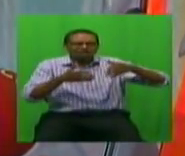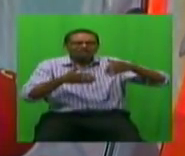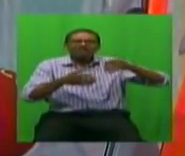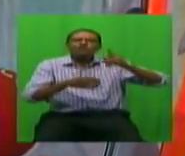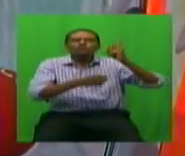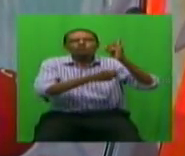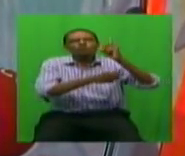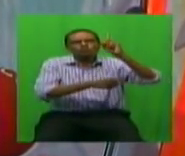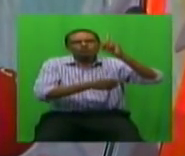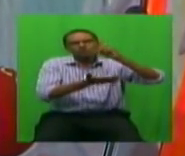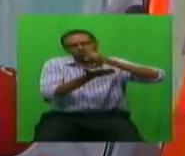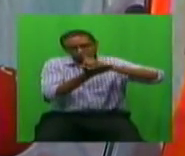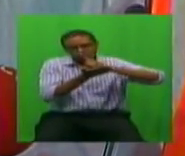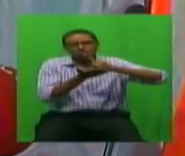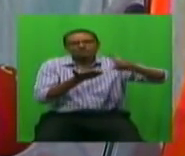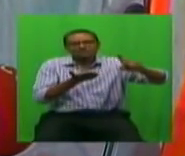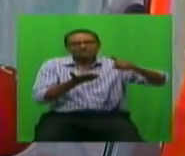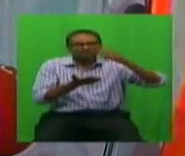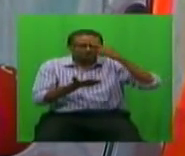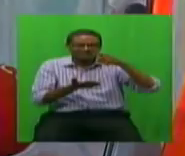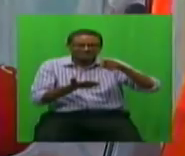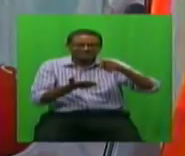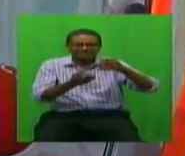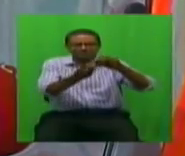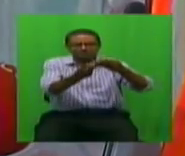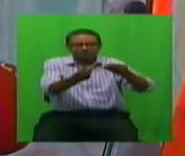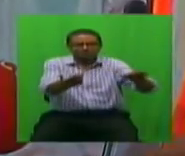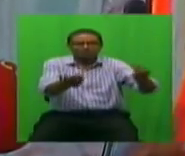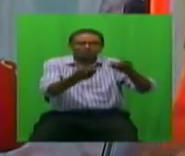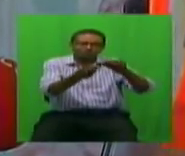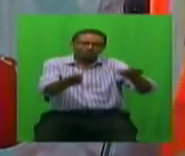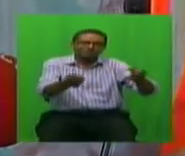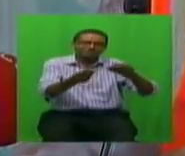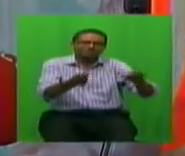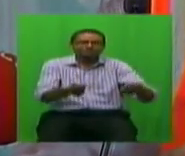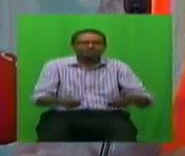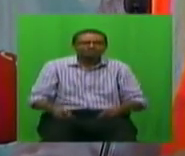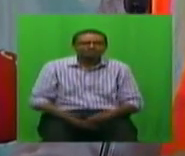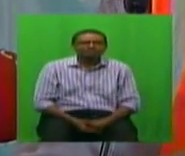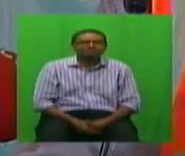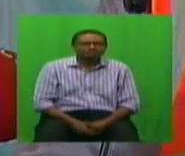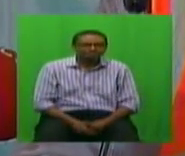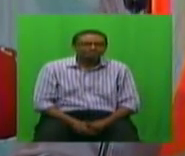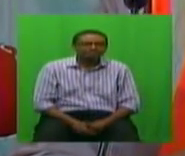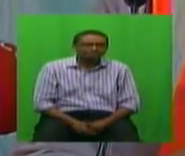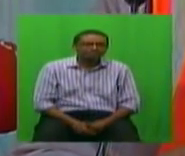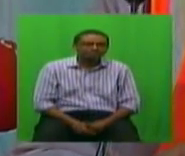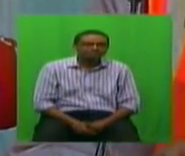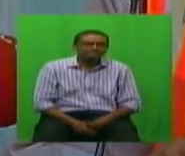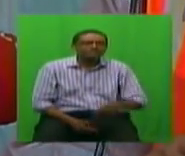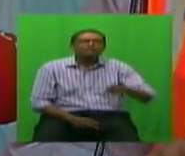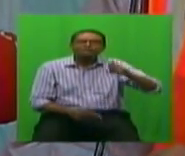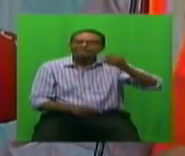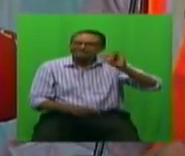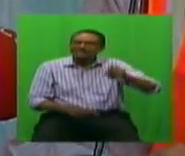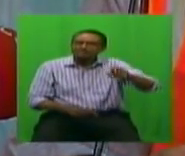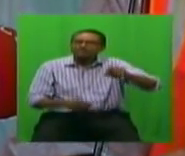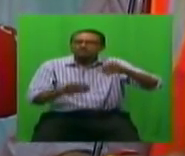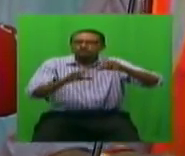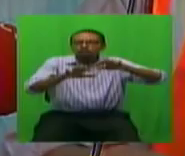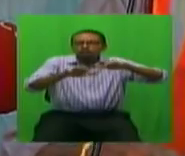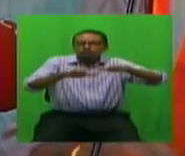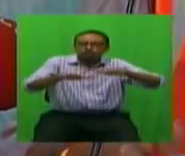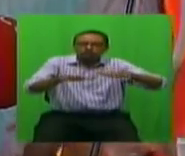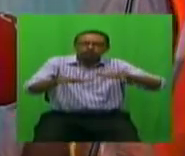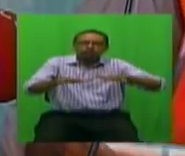we could pump the Nariva swamp to take that water out. It just has to have a natural flow. Outside of